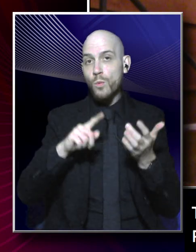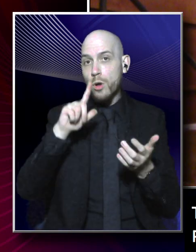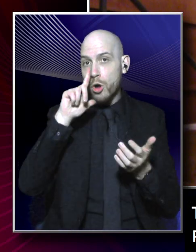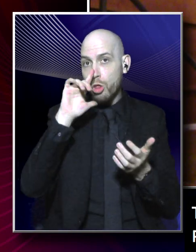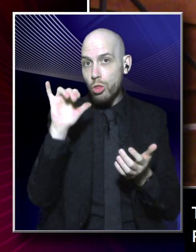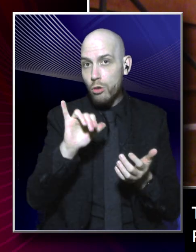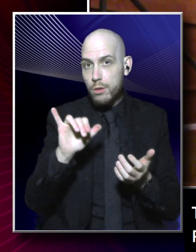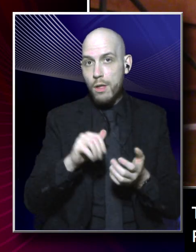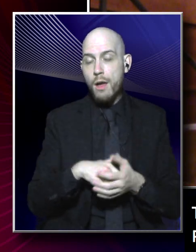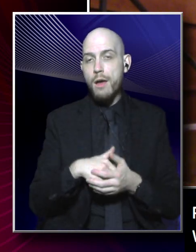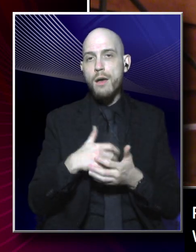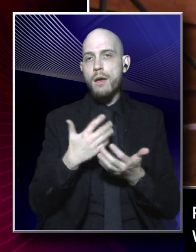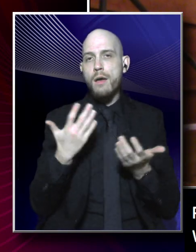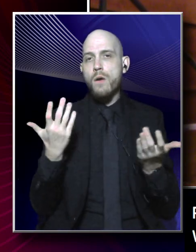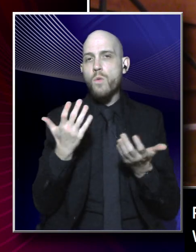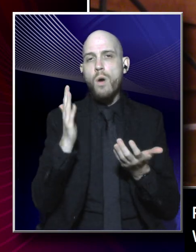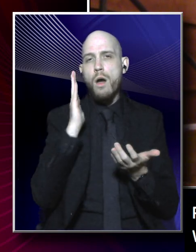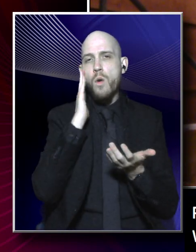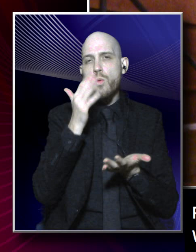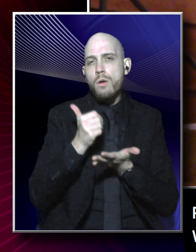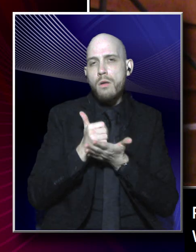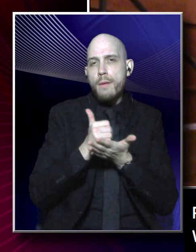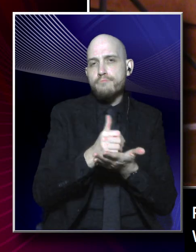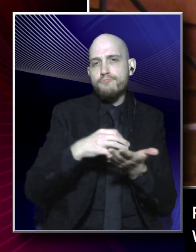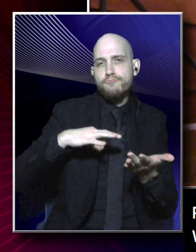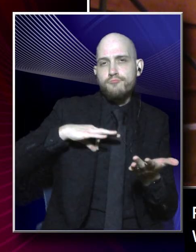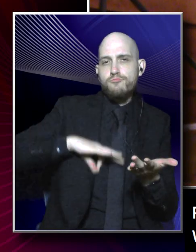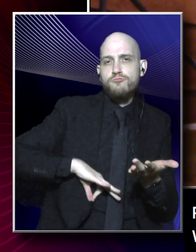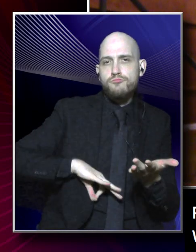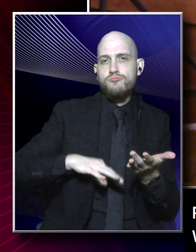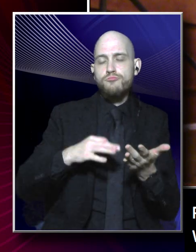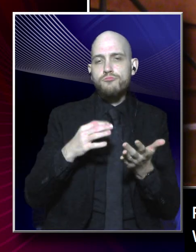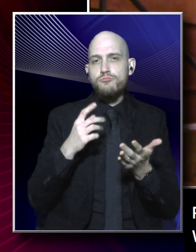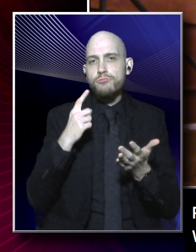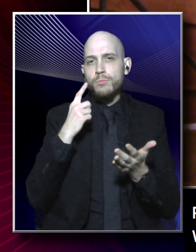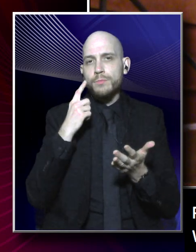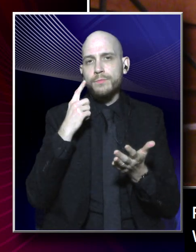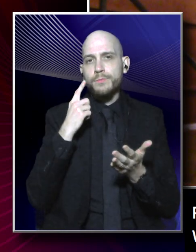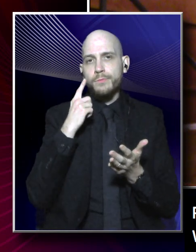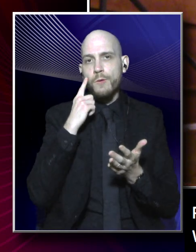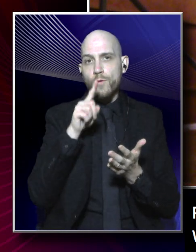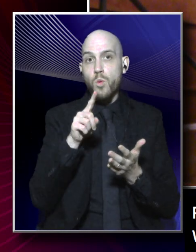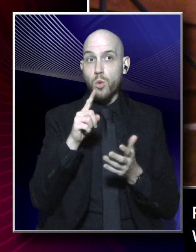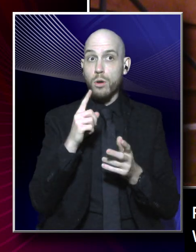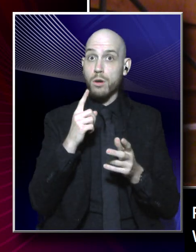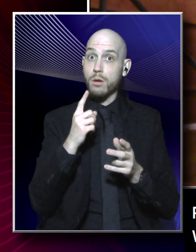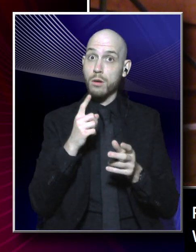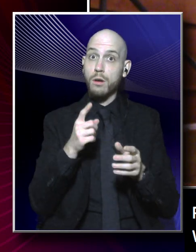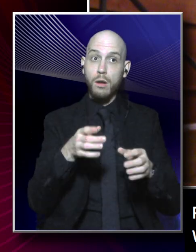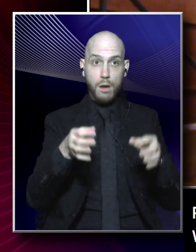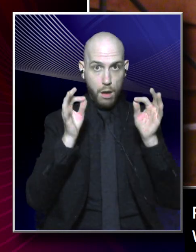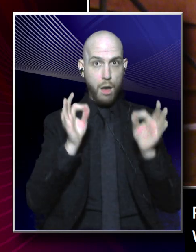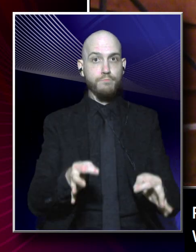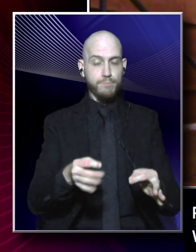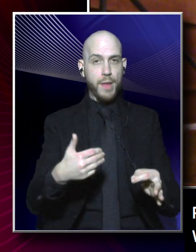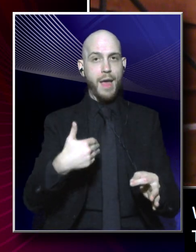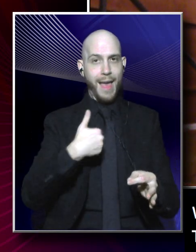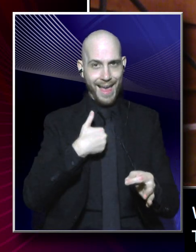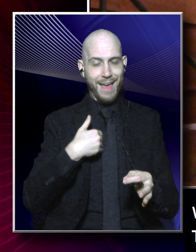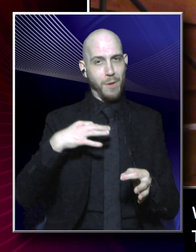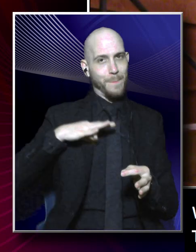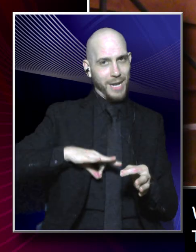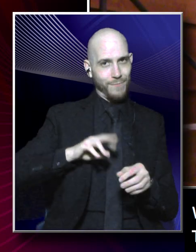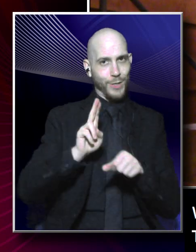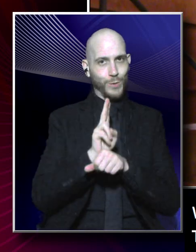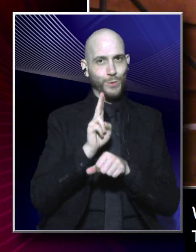to be helpful in determining really that there is a benefit to having an